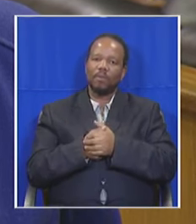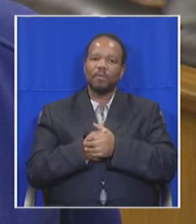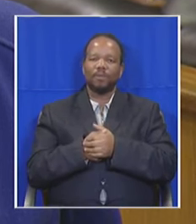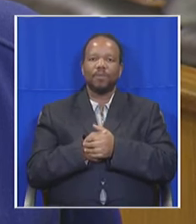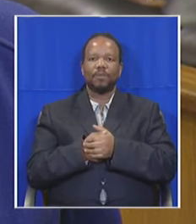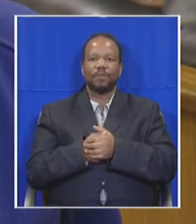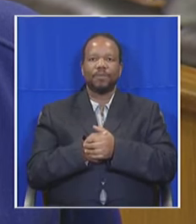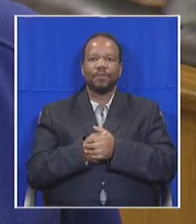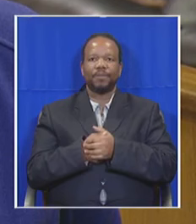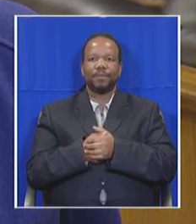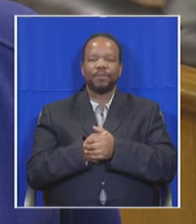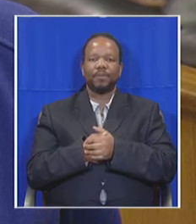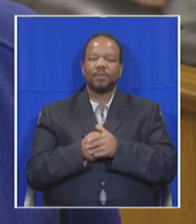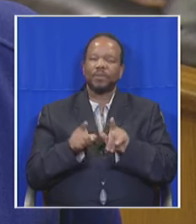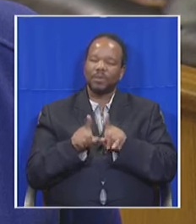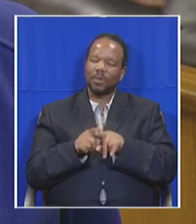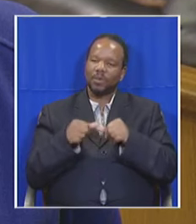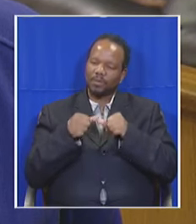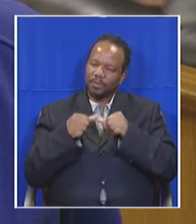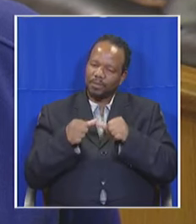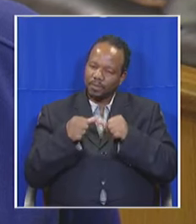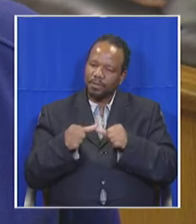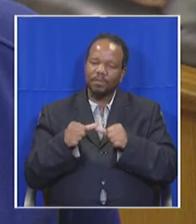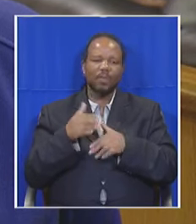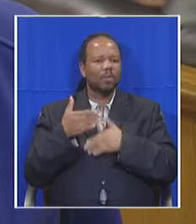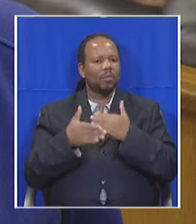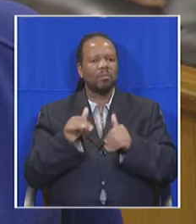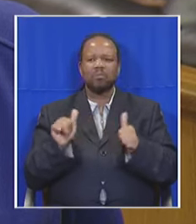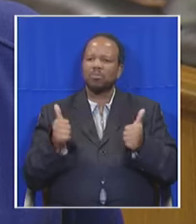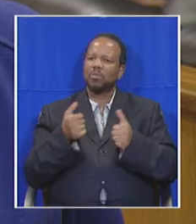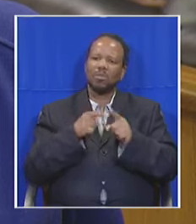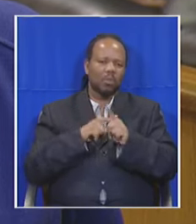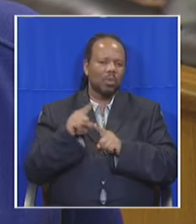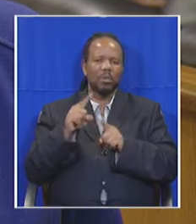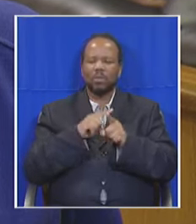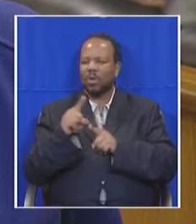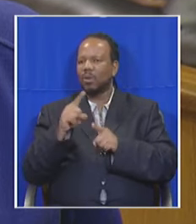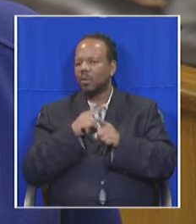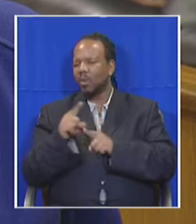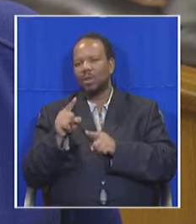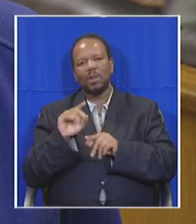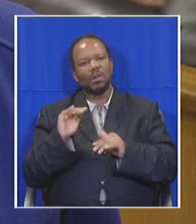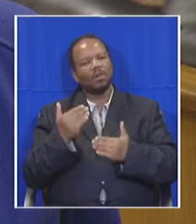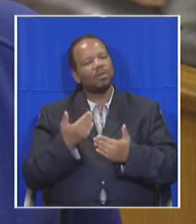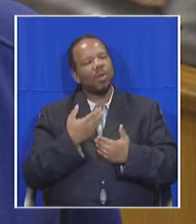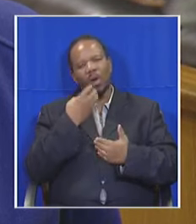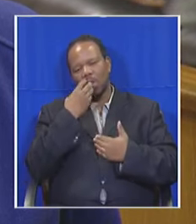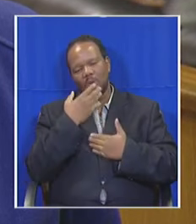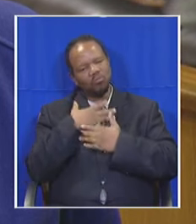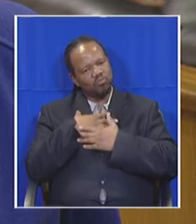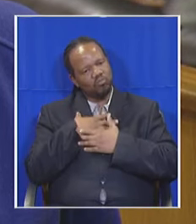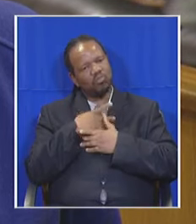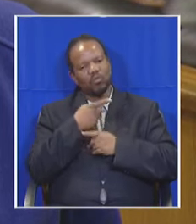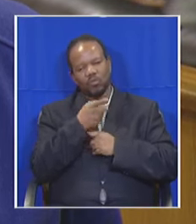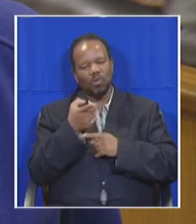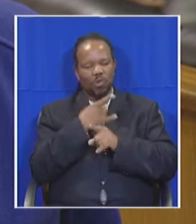were also consistent and playing brilliant football, and conveys warm wishes to the Vest following their title victory and